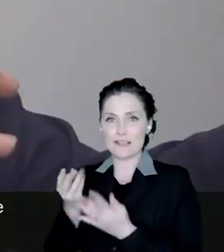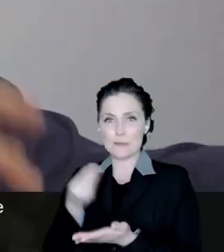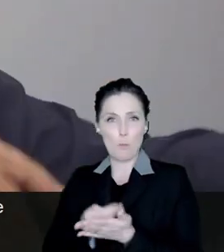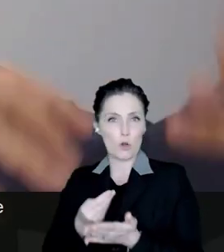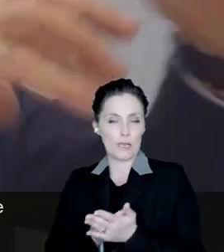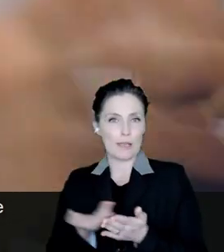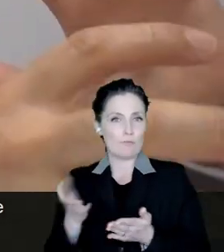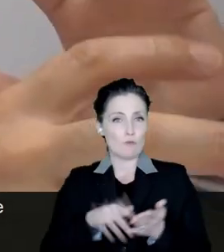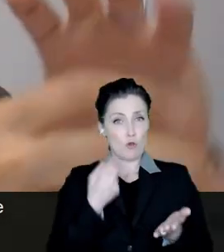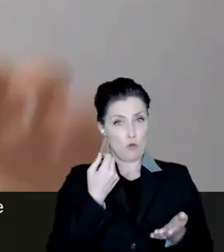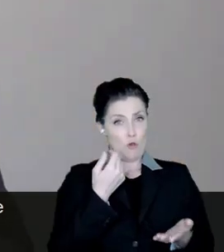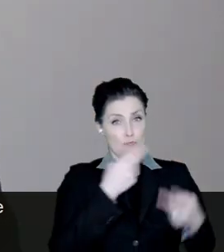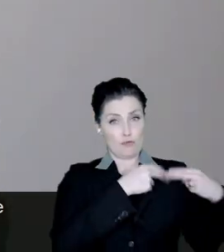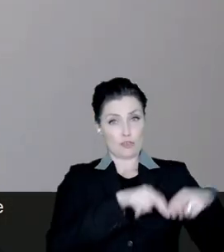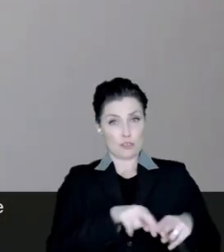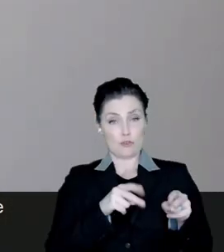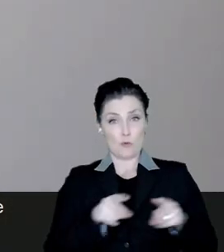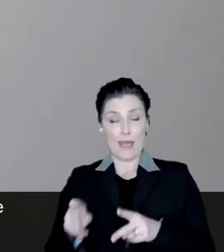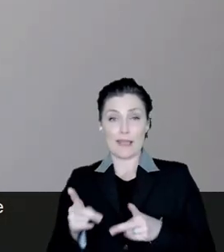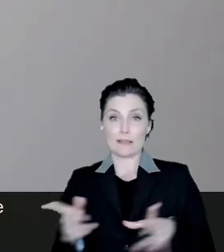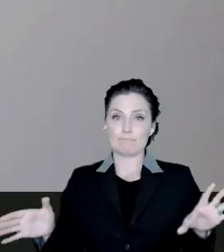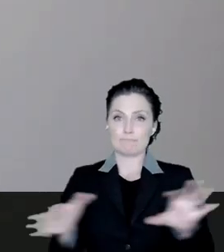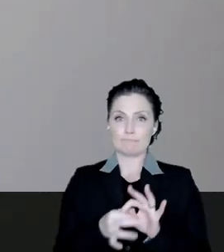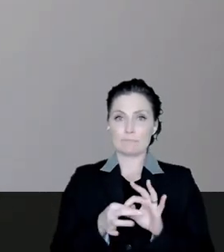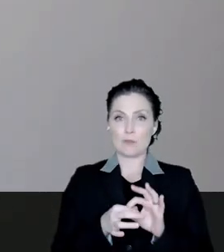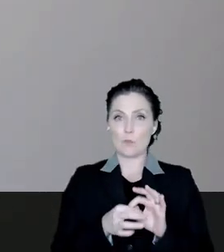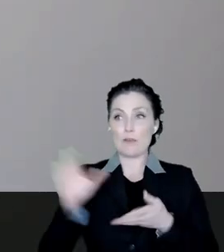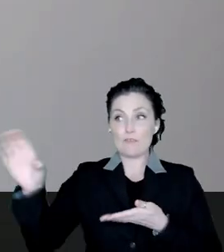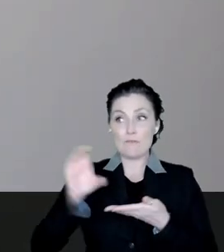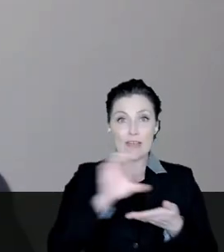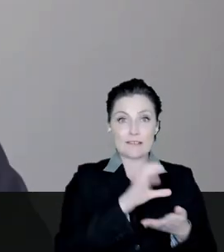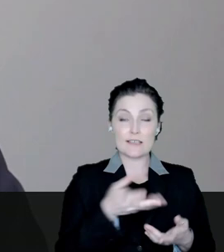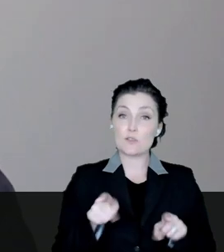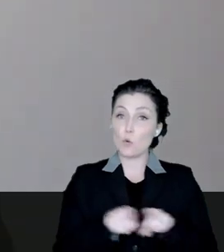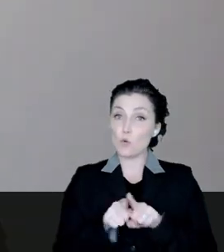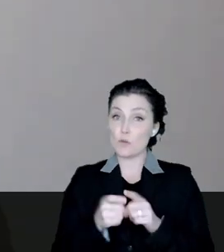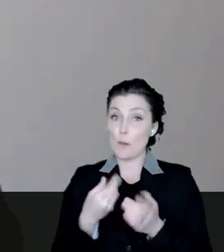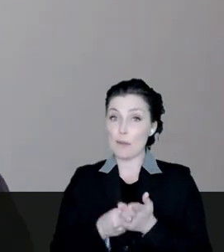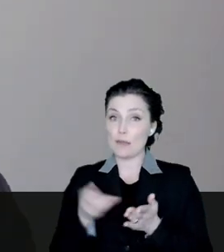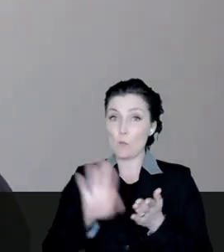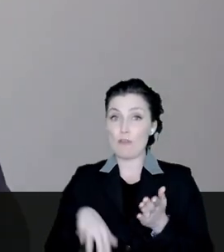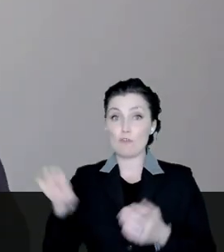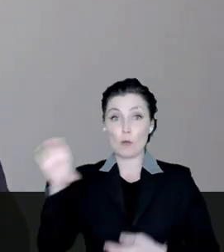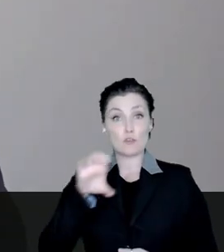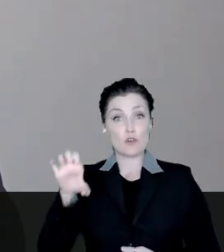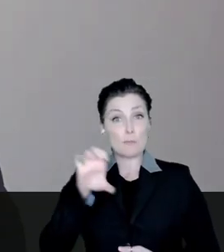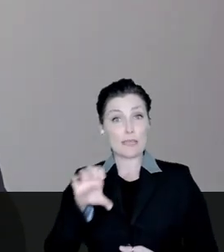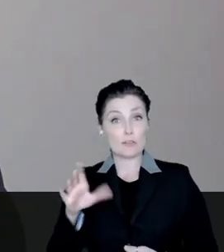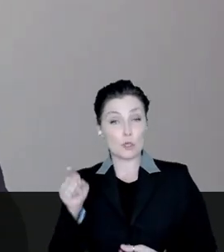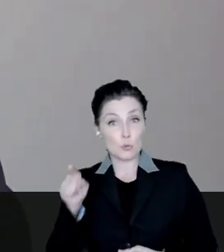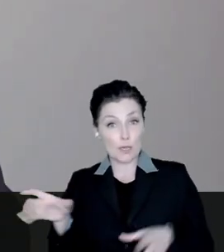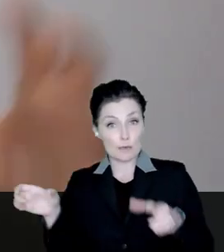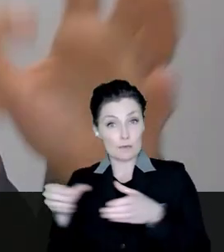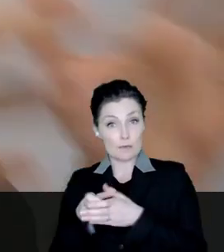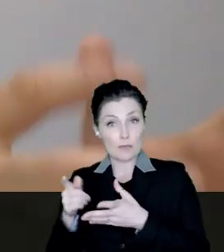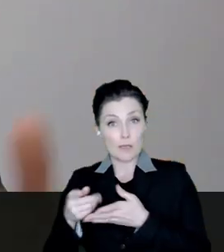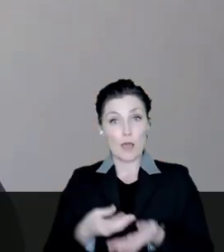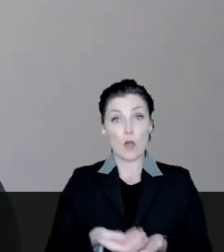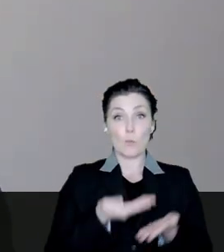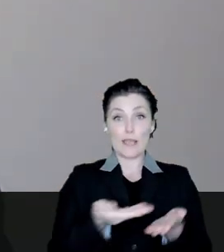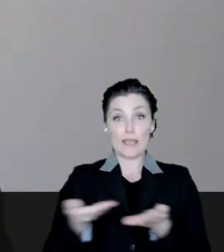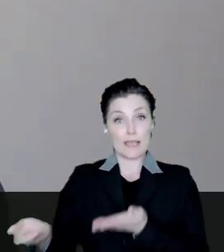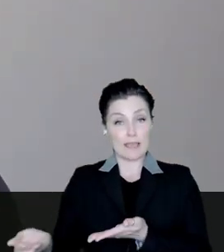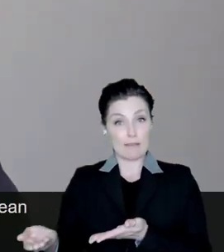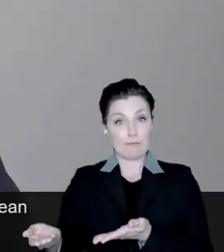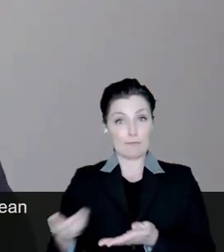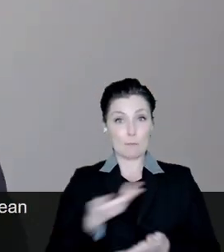angel investors, venture capitalists, and we have some money from the European Union, which we give to businesses, either a loan